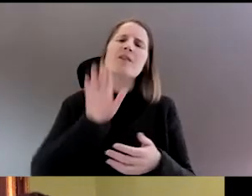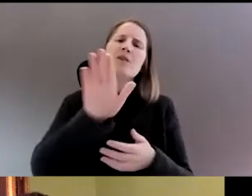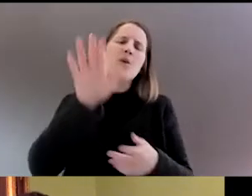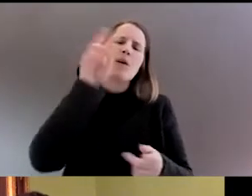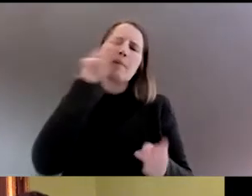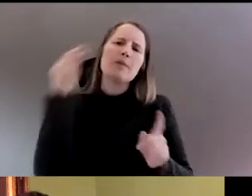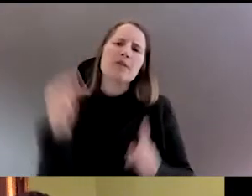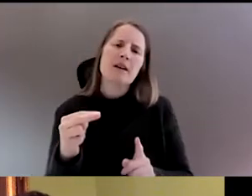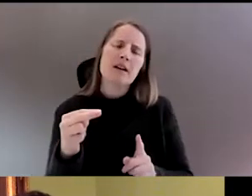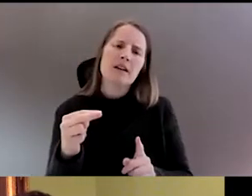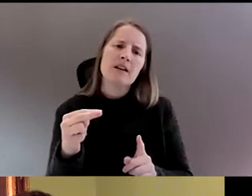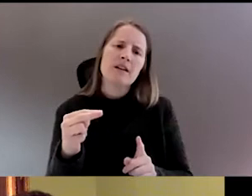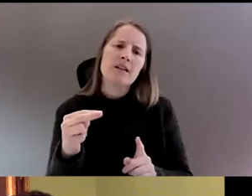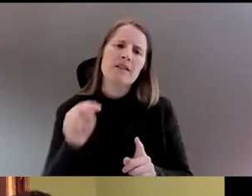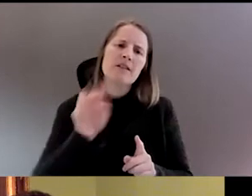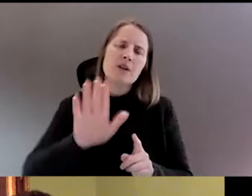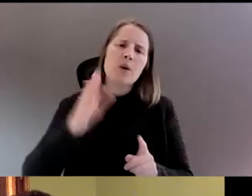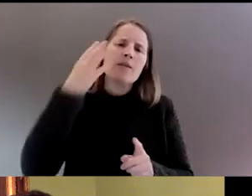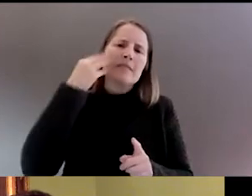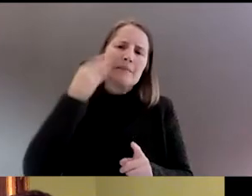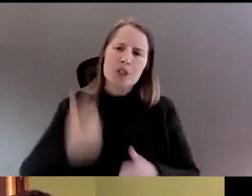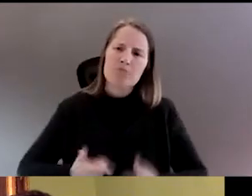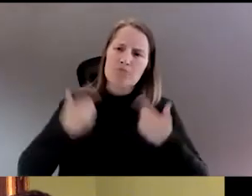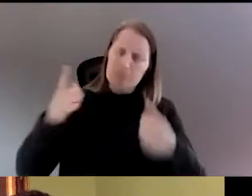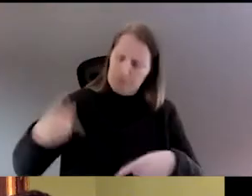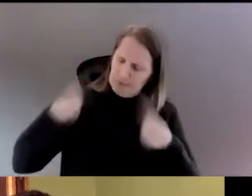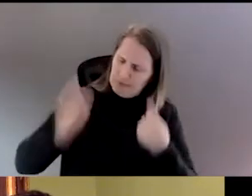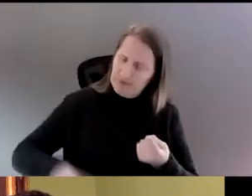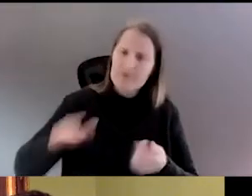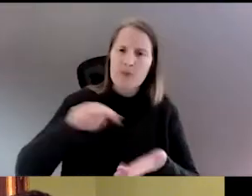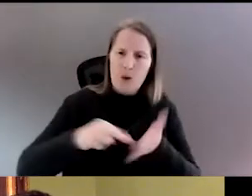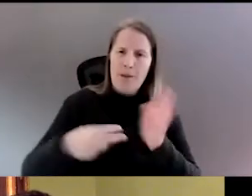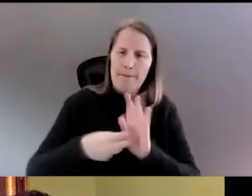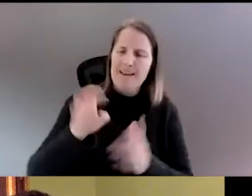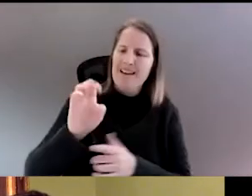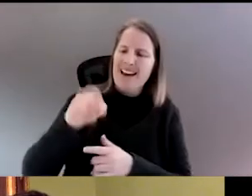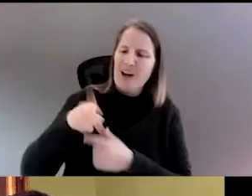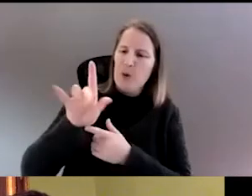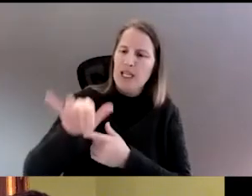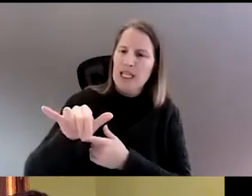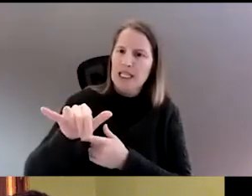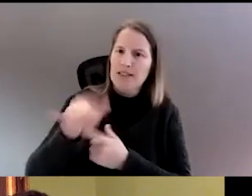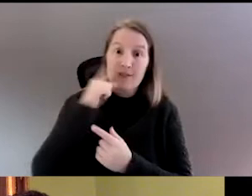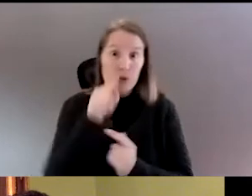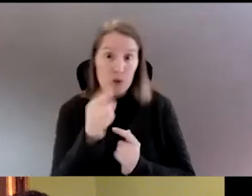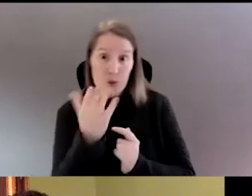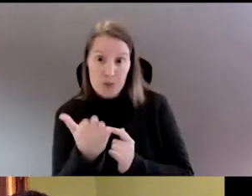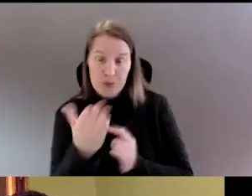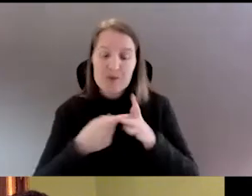from your lived experience, what does equity mean to you? And we will start with